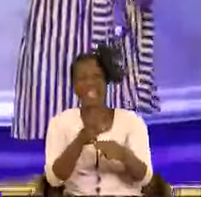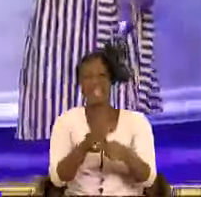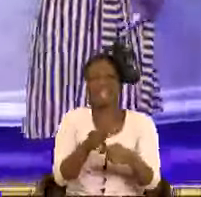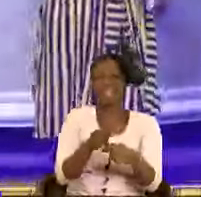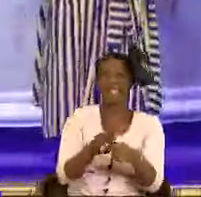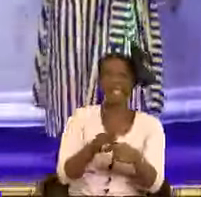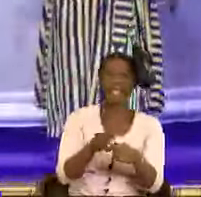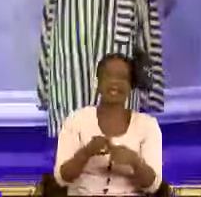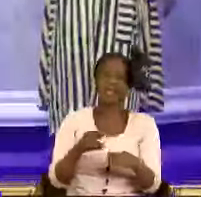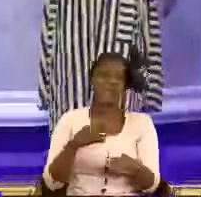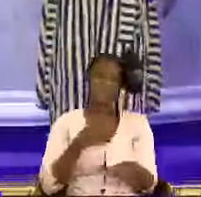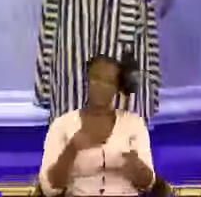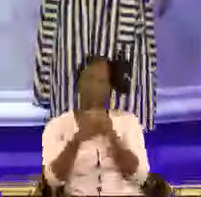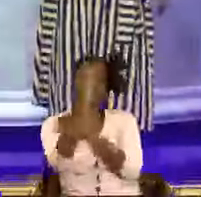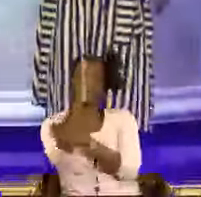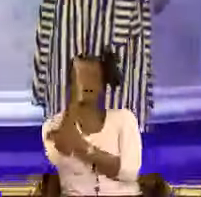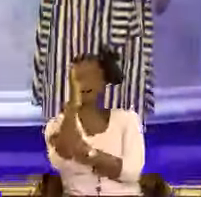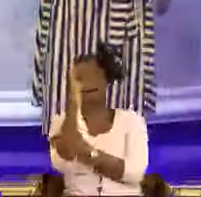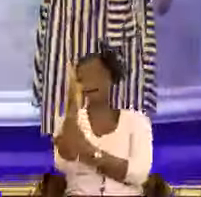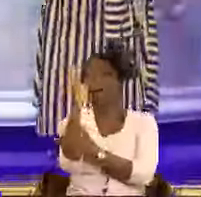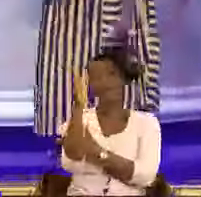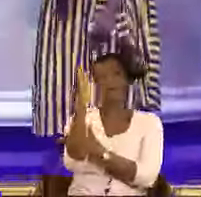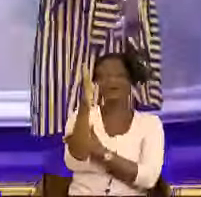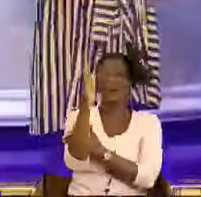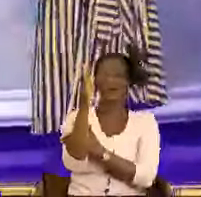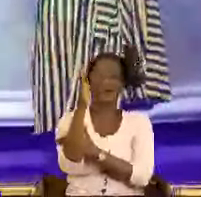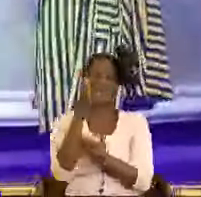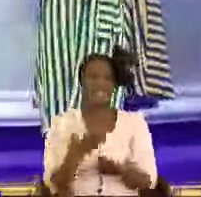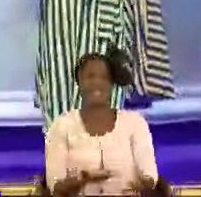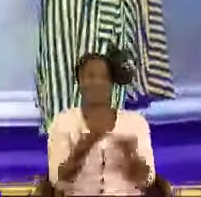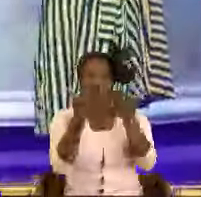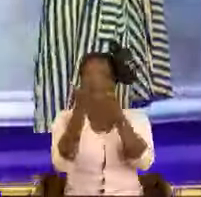my God my God lift your